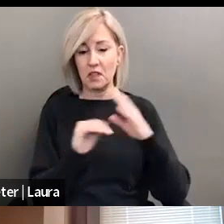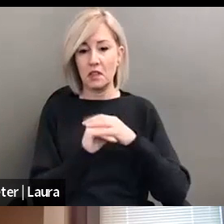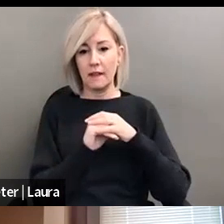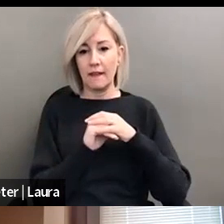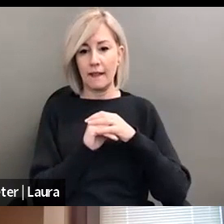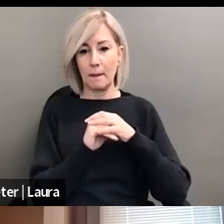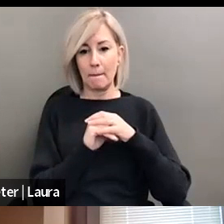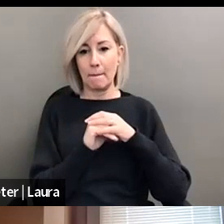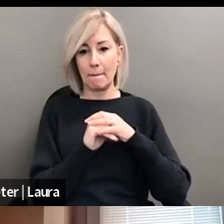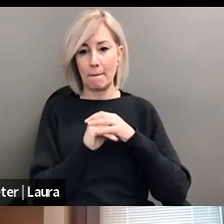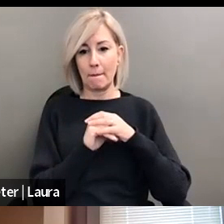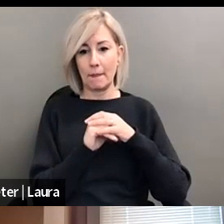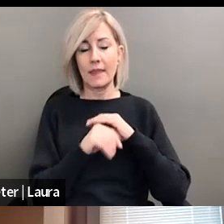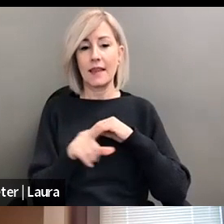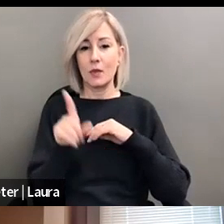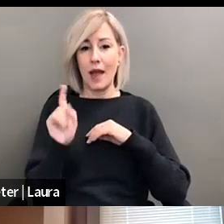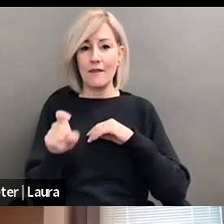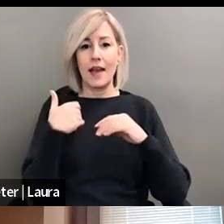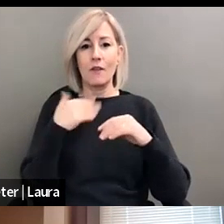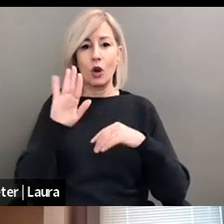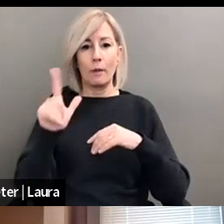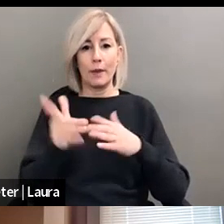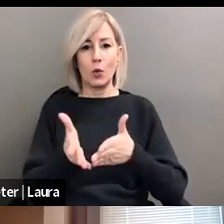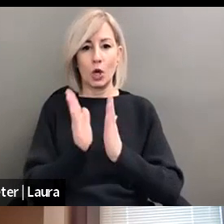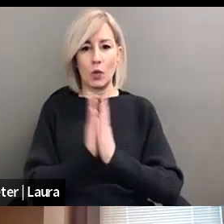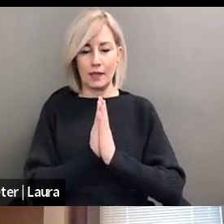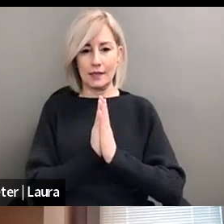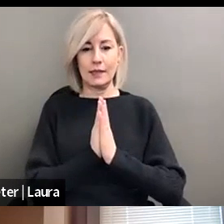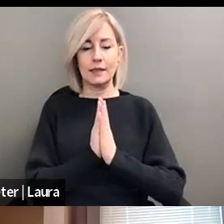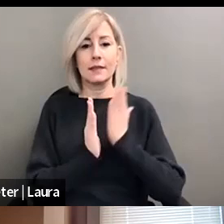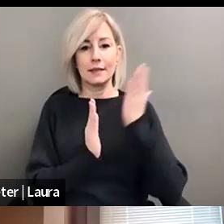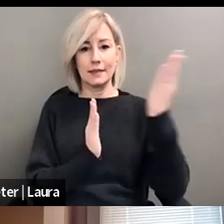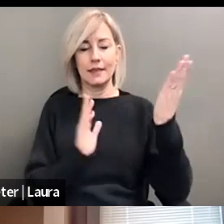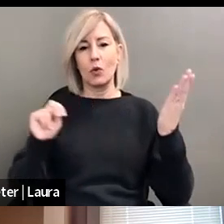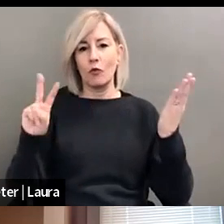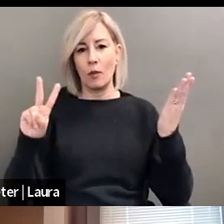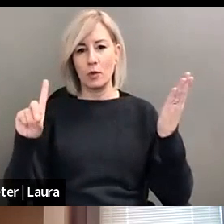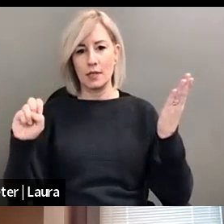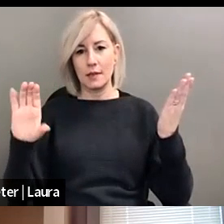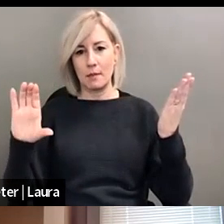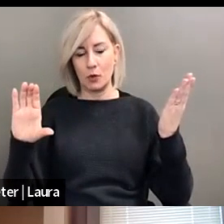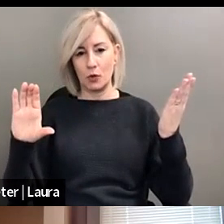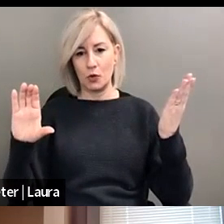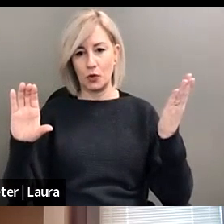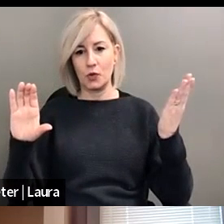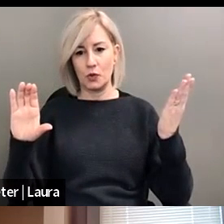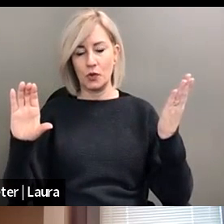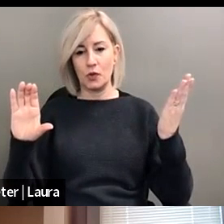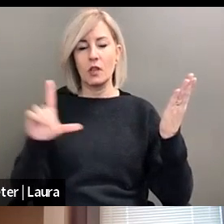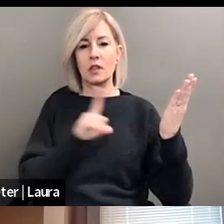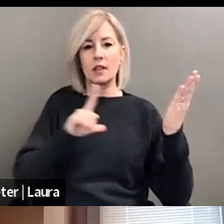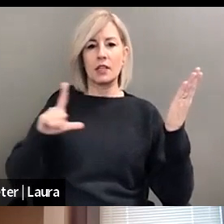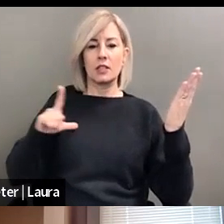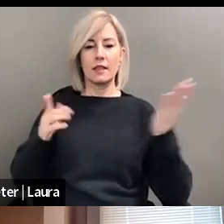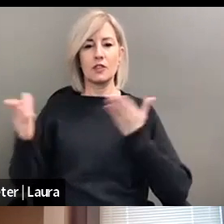you really need to get your bill request in like in November, December. So LSA has the Legislative Service Agency